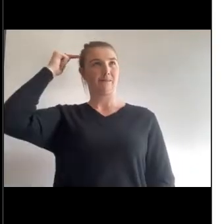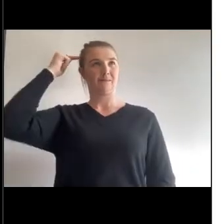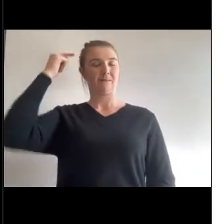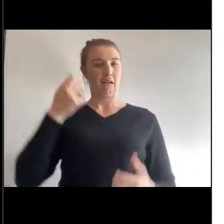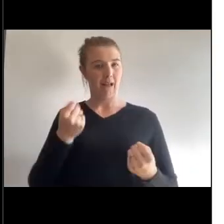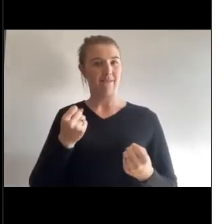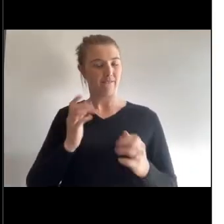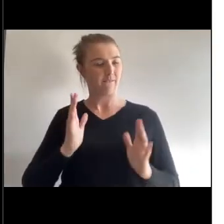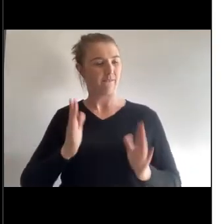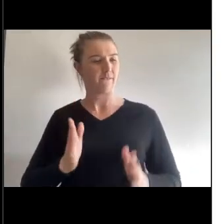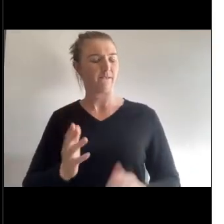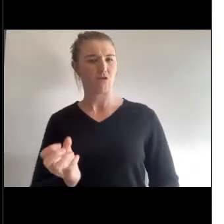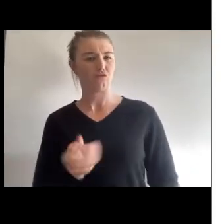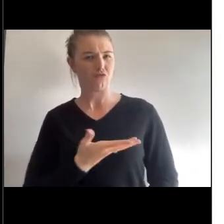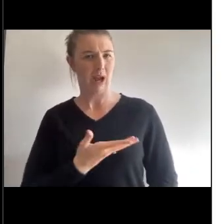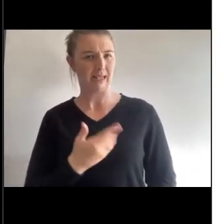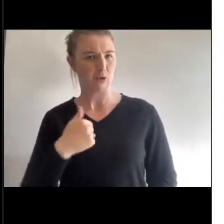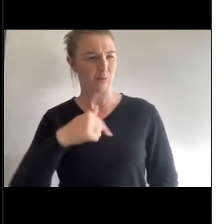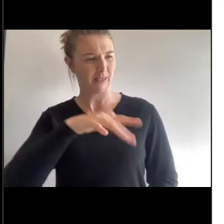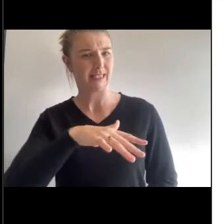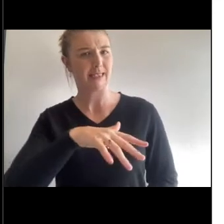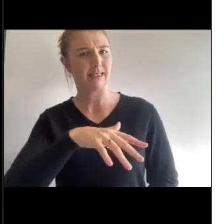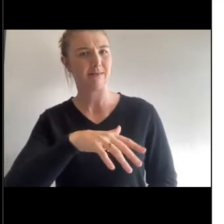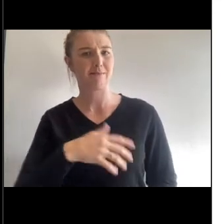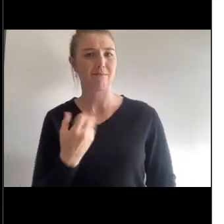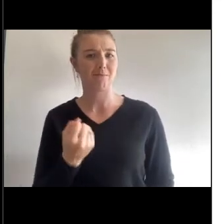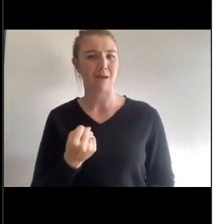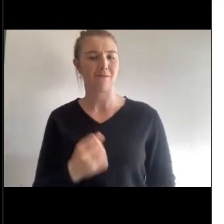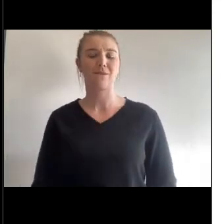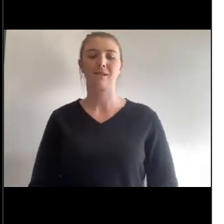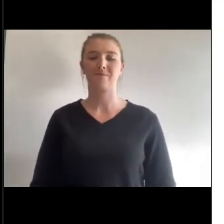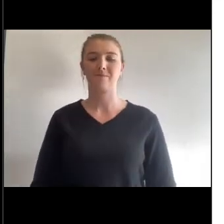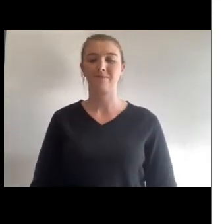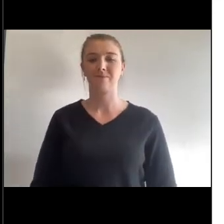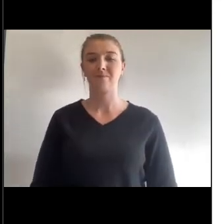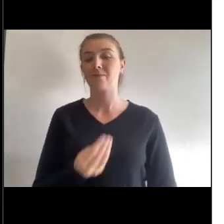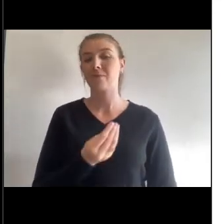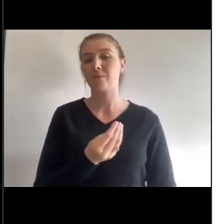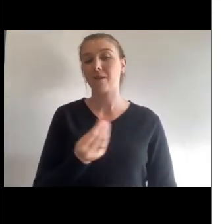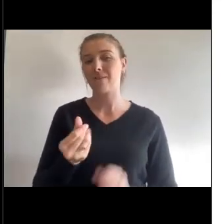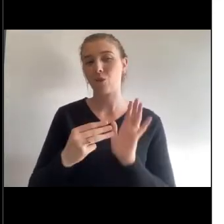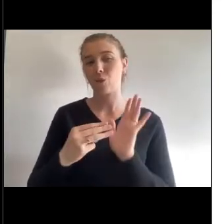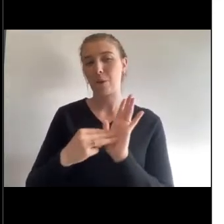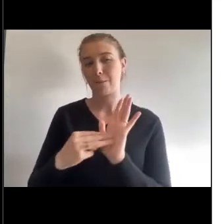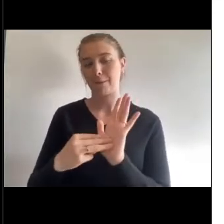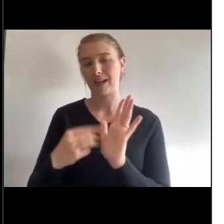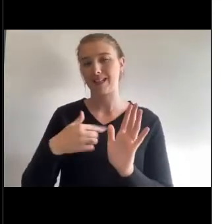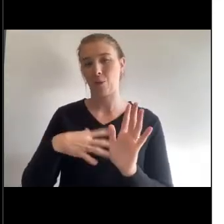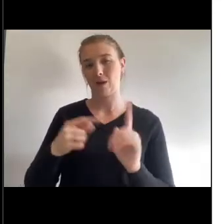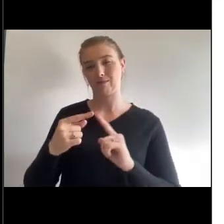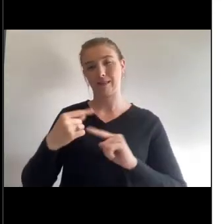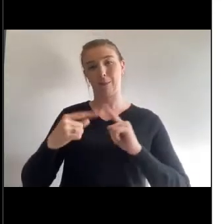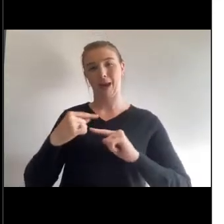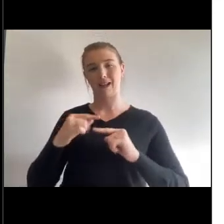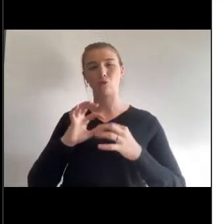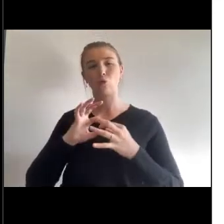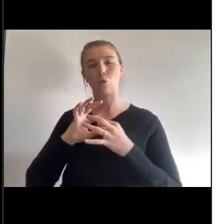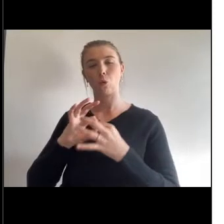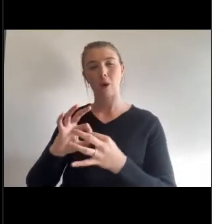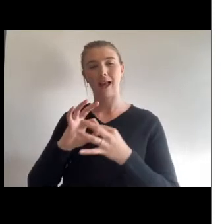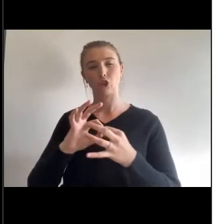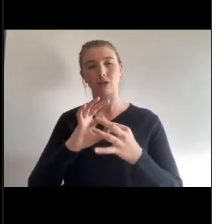here. I just want to spend the last minute or two going back to this question about connection, because for me, this is the one that